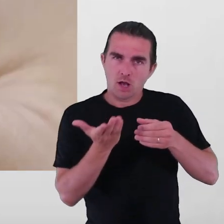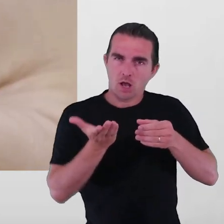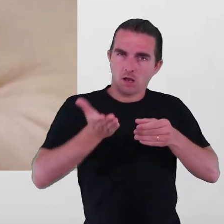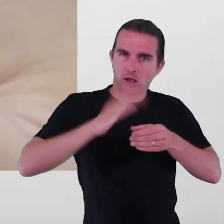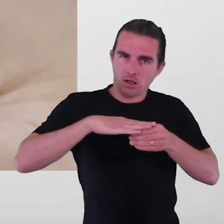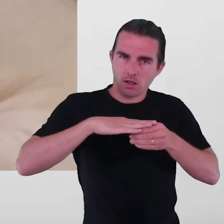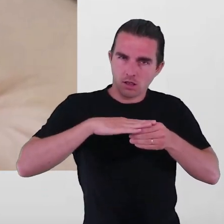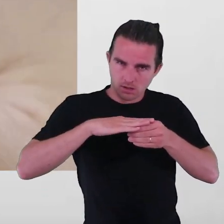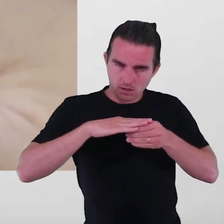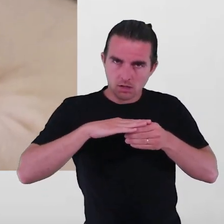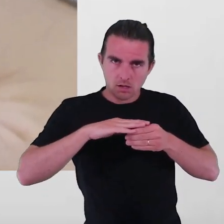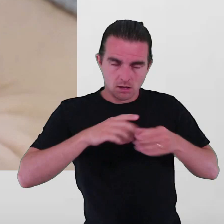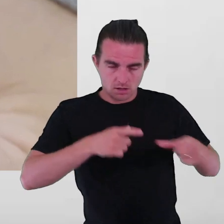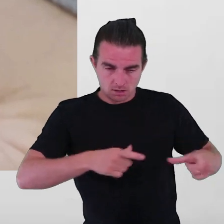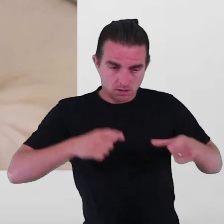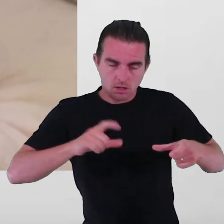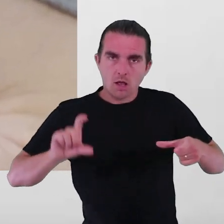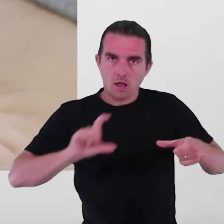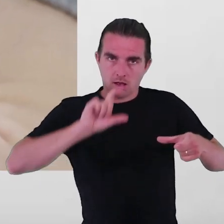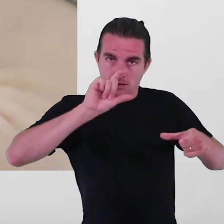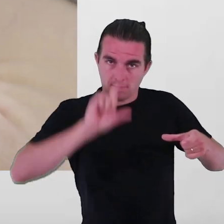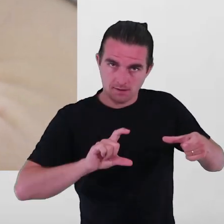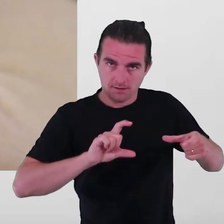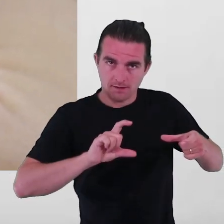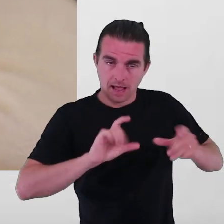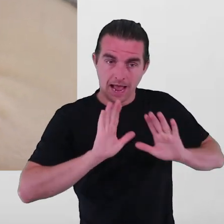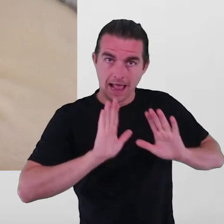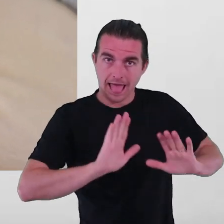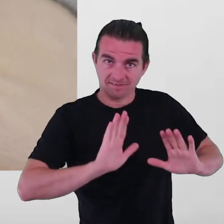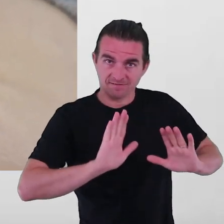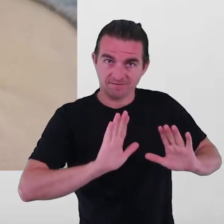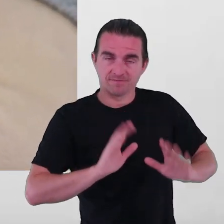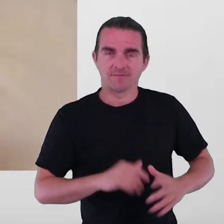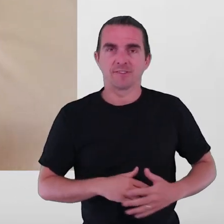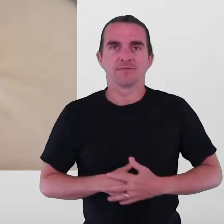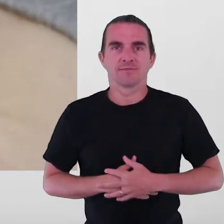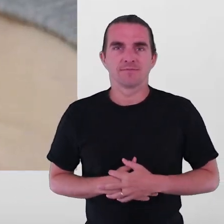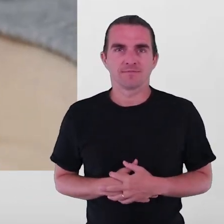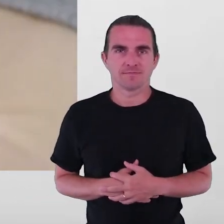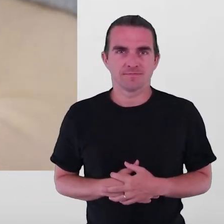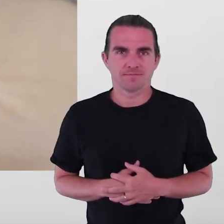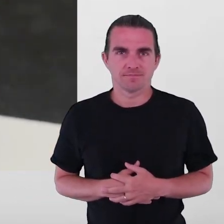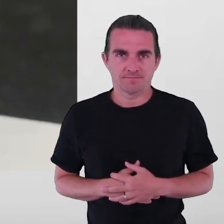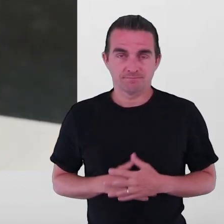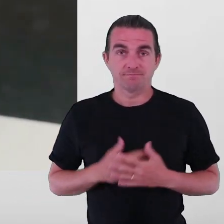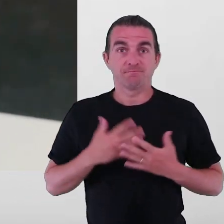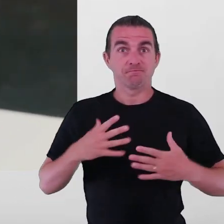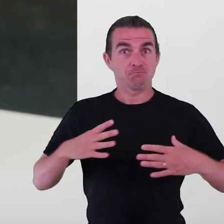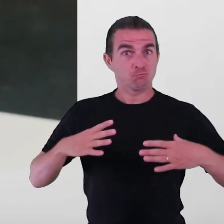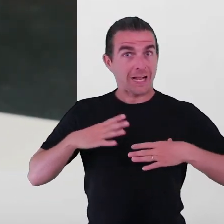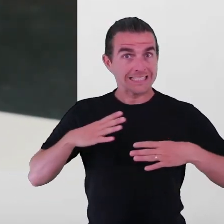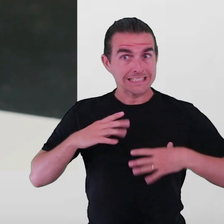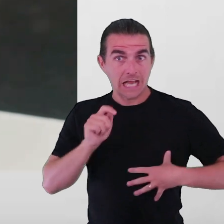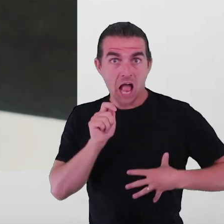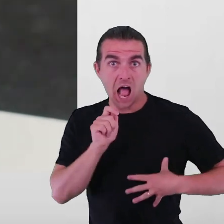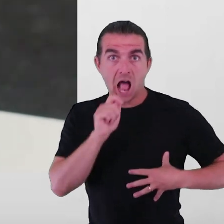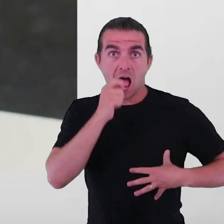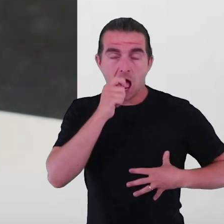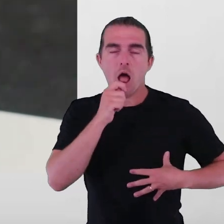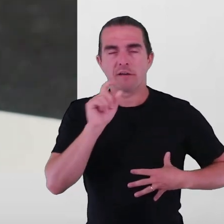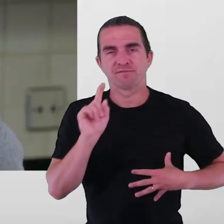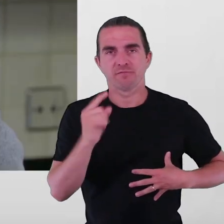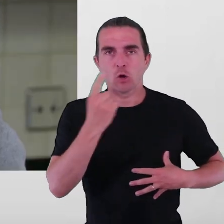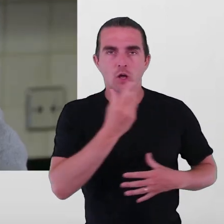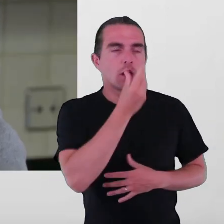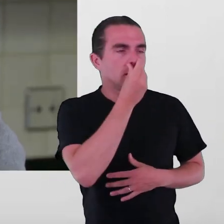Close the extraction tube cap and place the filled tube in the extraction tube holder. Before you